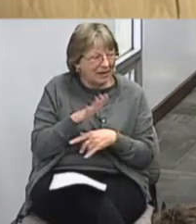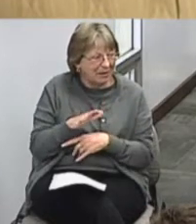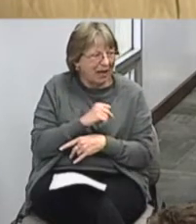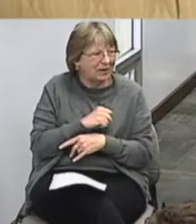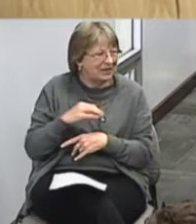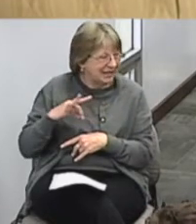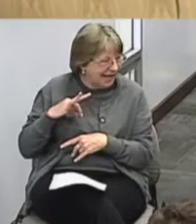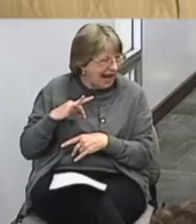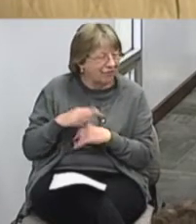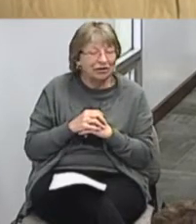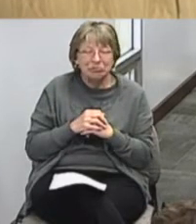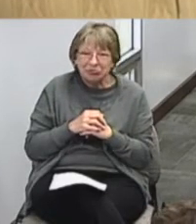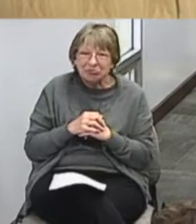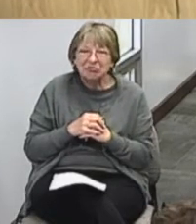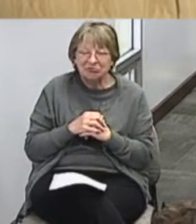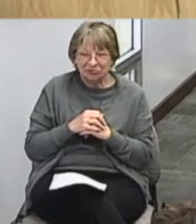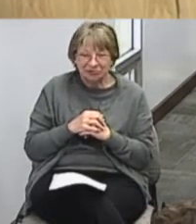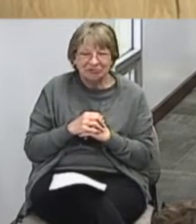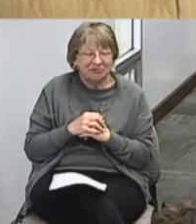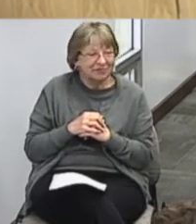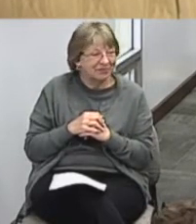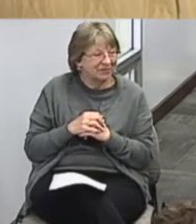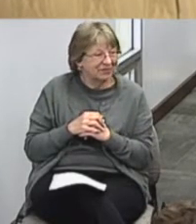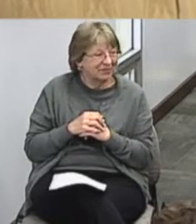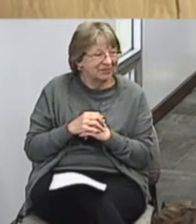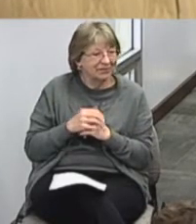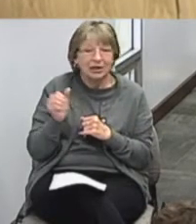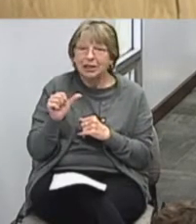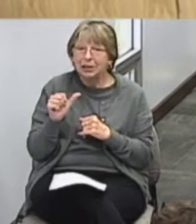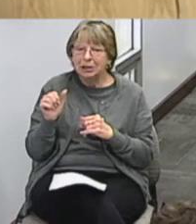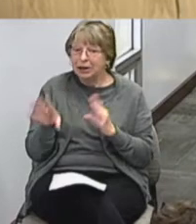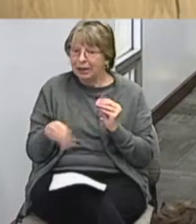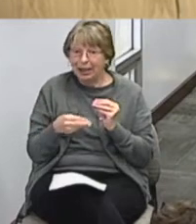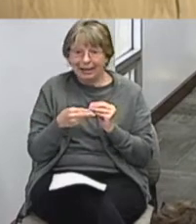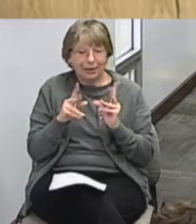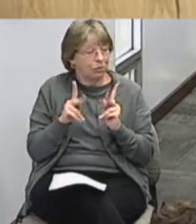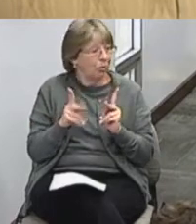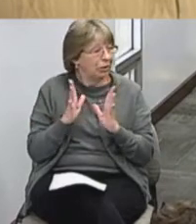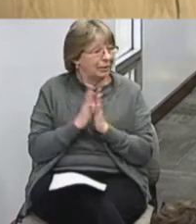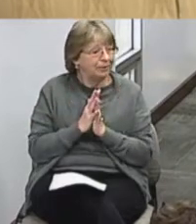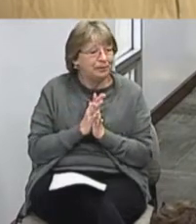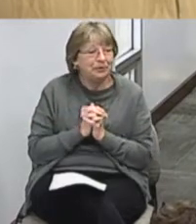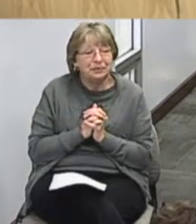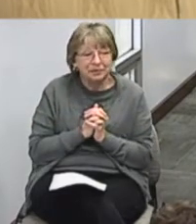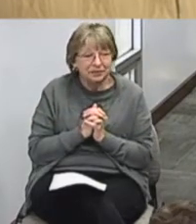work together. So wonderful. Anybody else want to exercise their right?